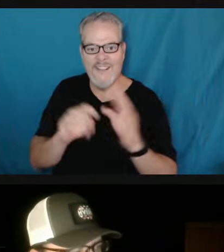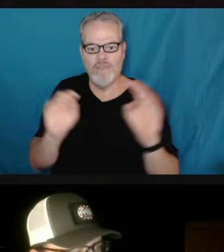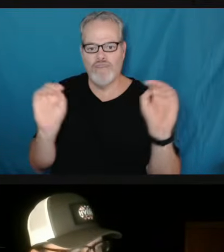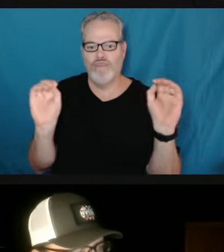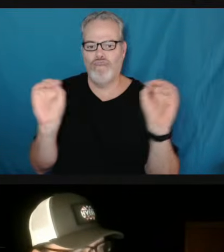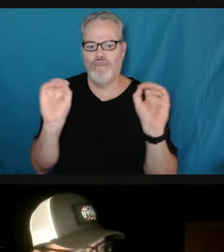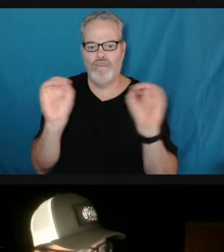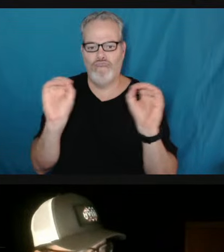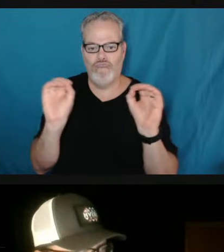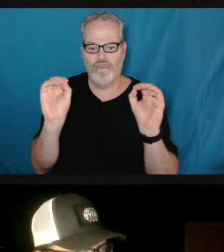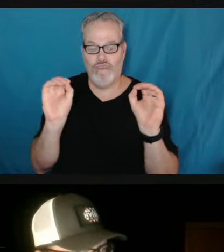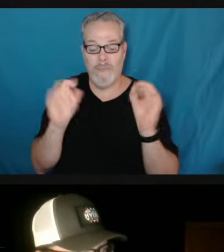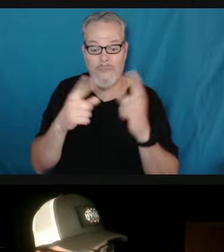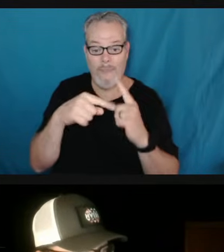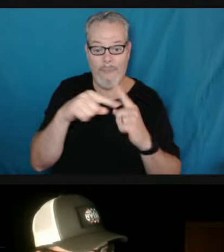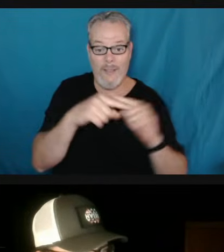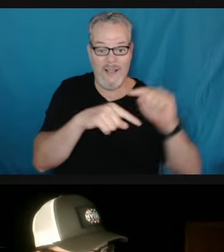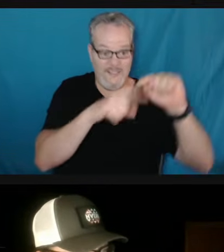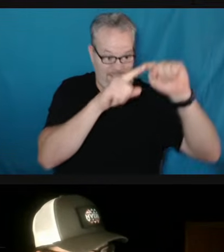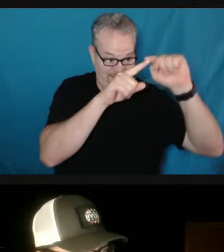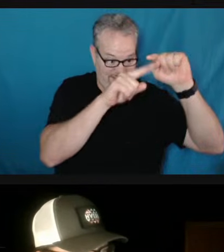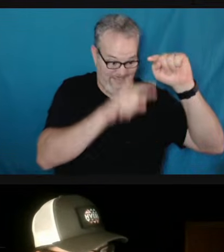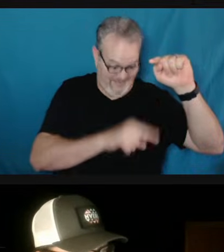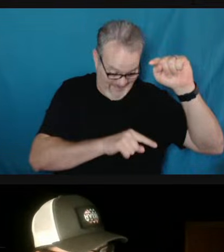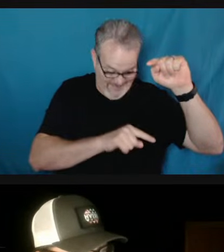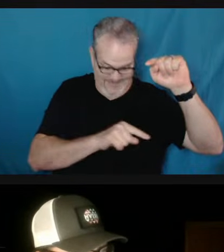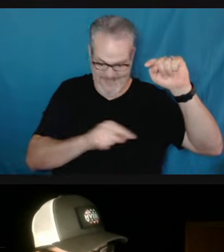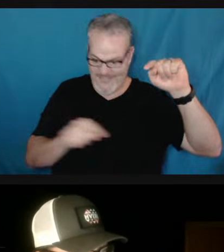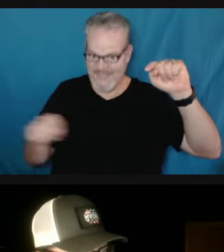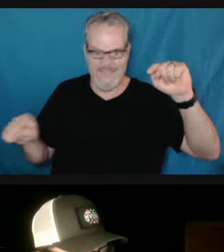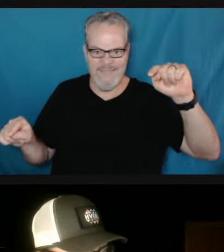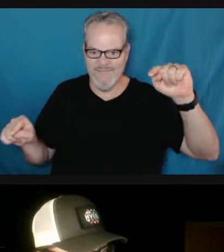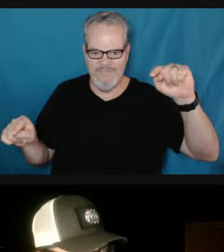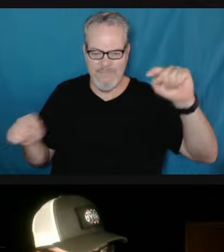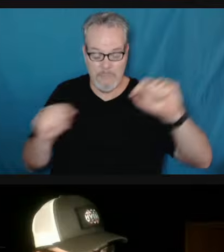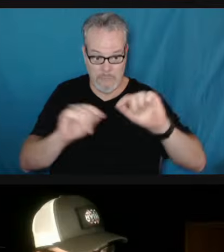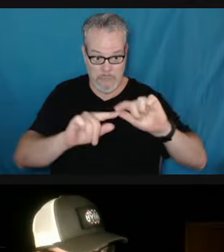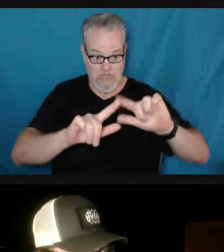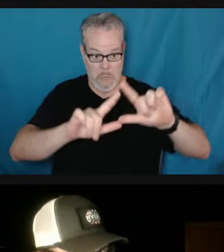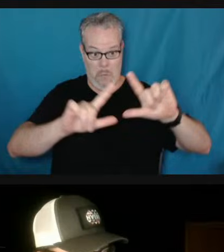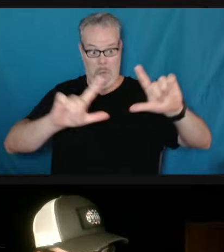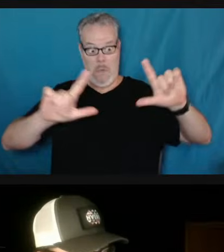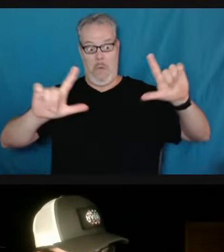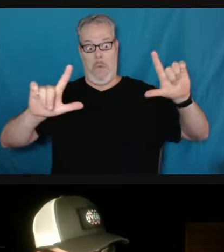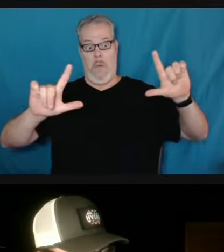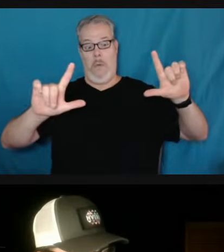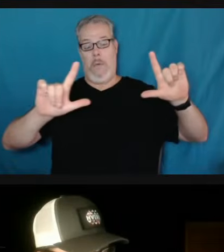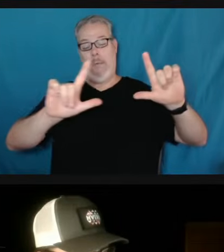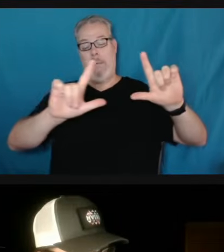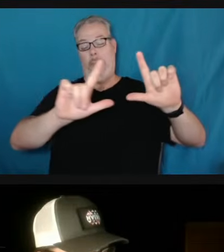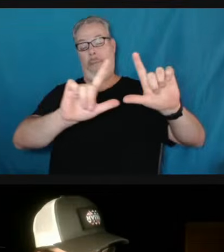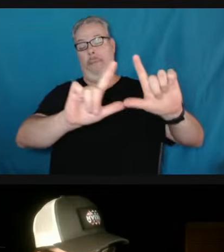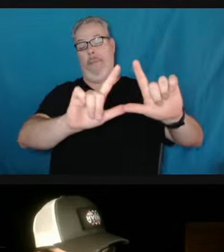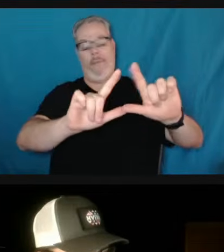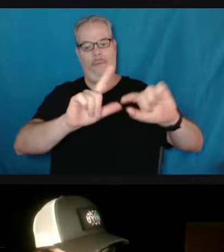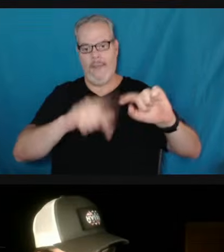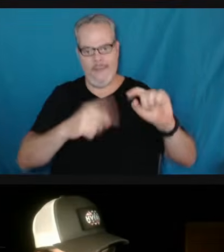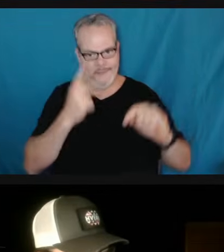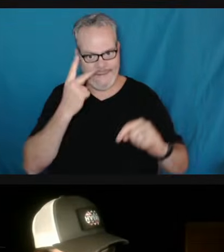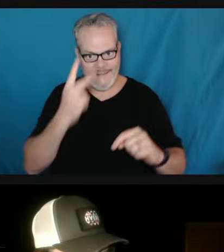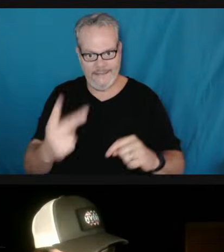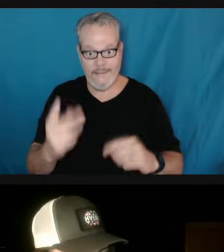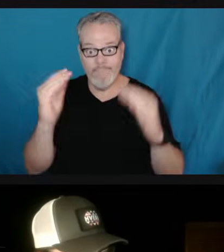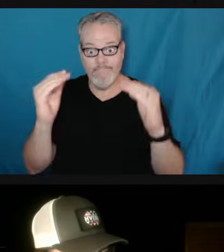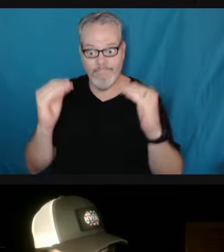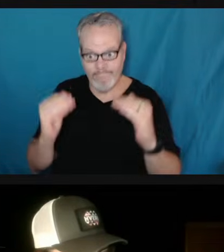looks like our bar is really blown out, so you really couldn't see anything, even if there was a change happening here. So to data we can actually use,